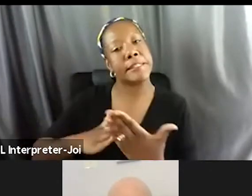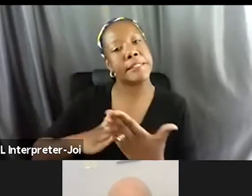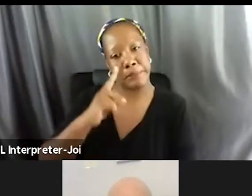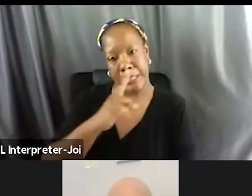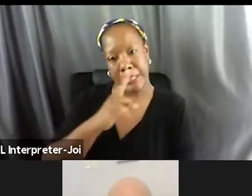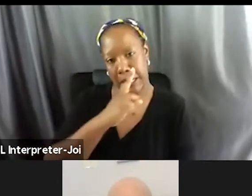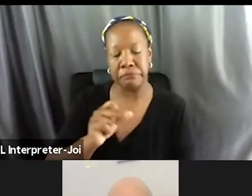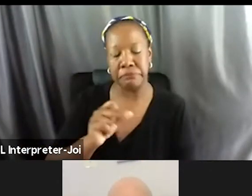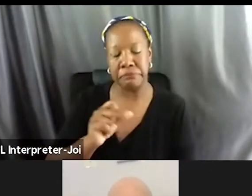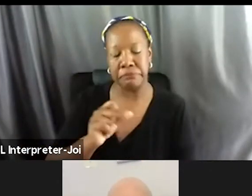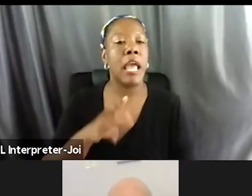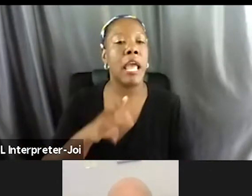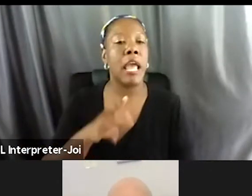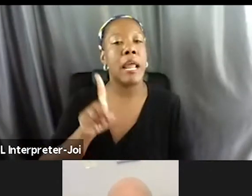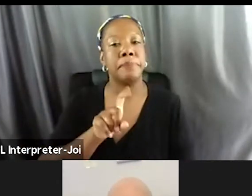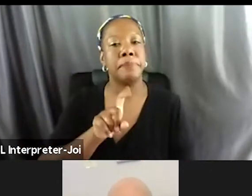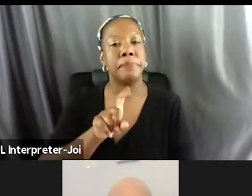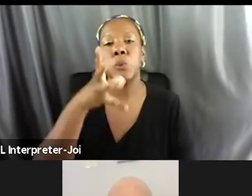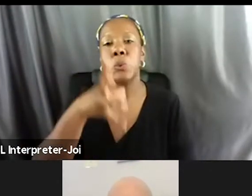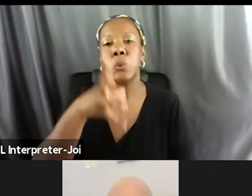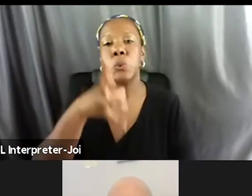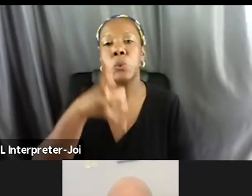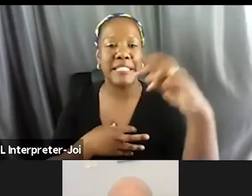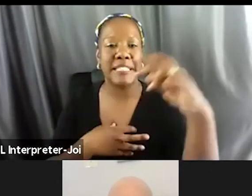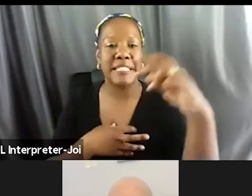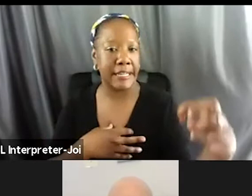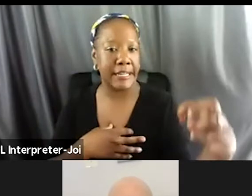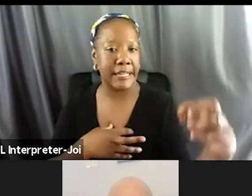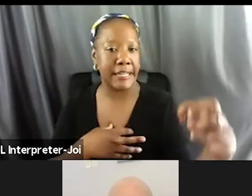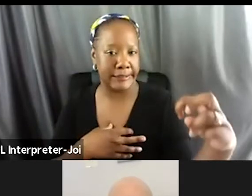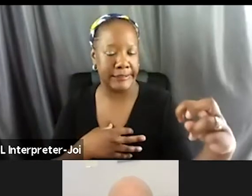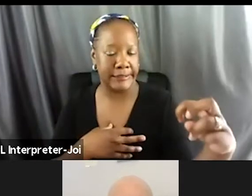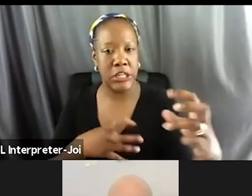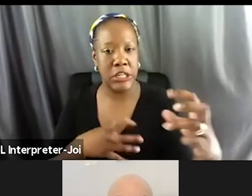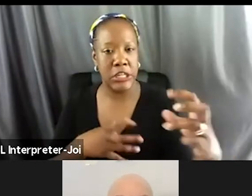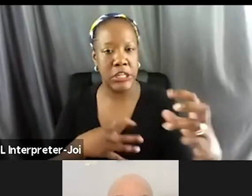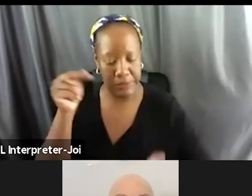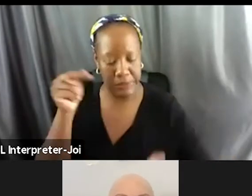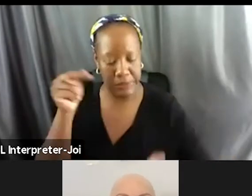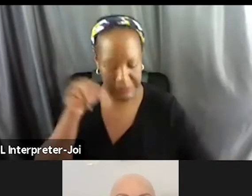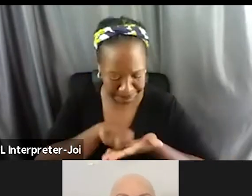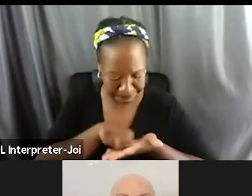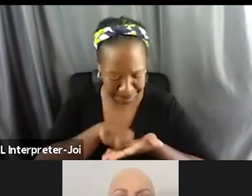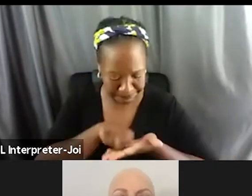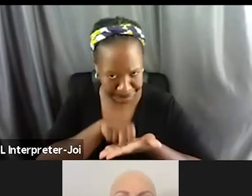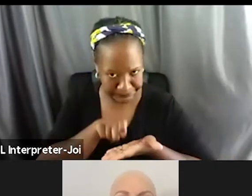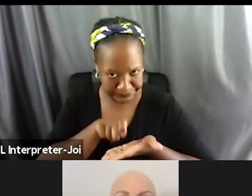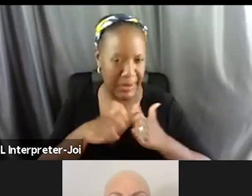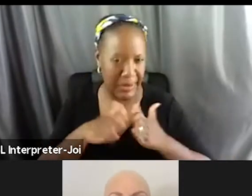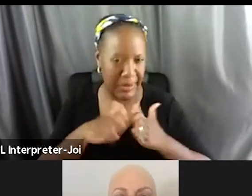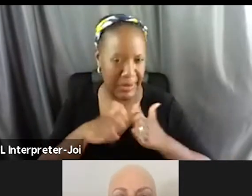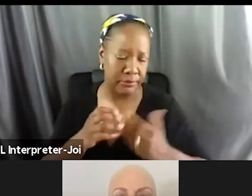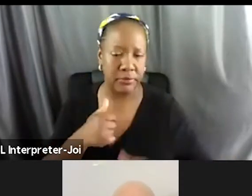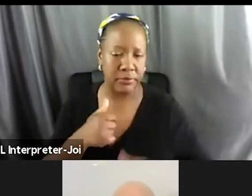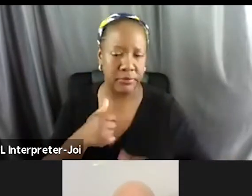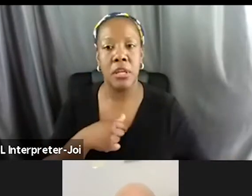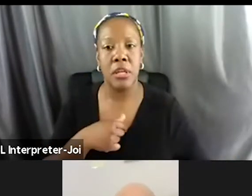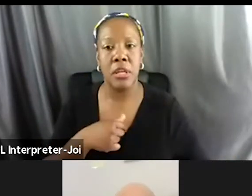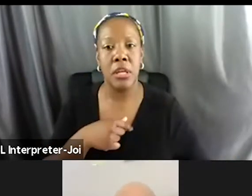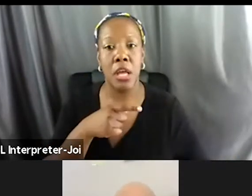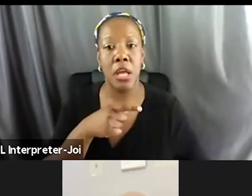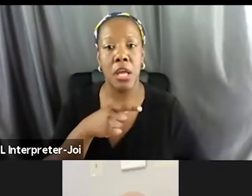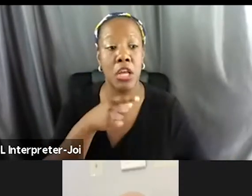sitting in the corridor, and she was looking down, writing in a book or something. And she was totally